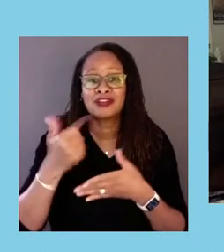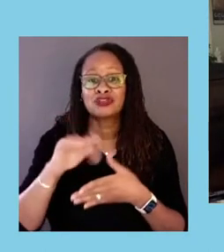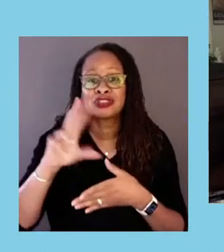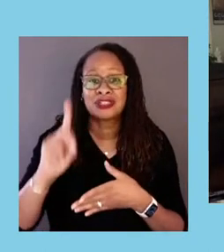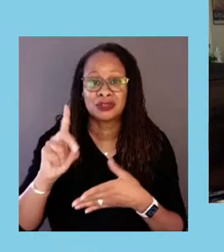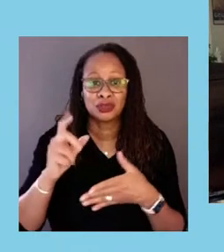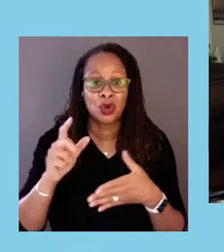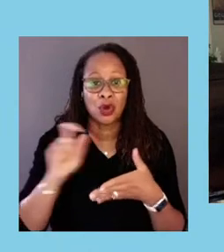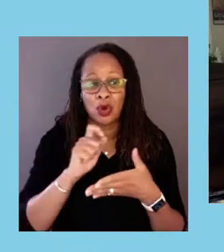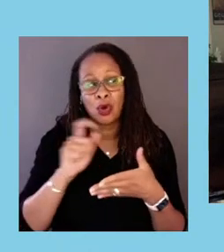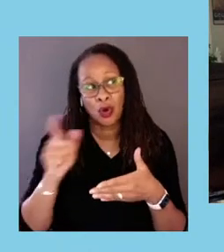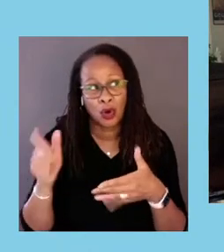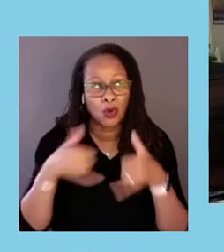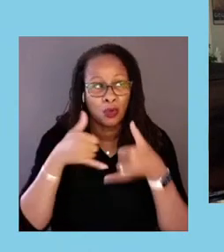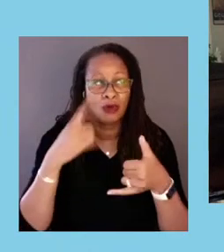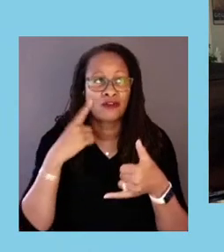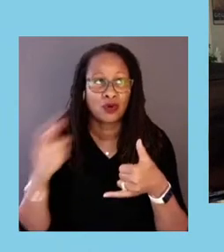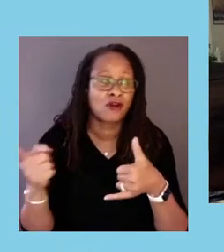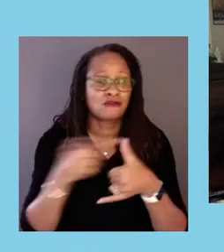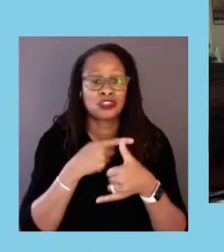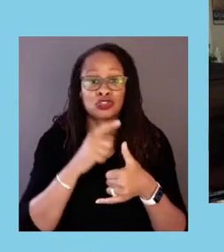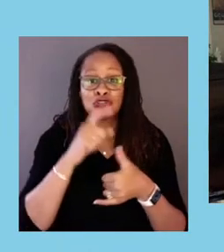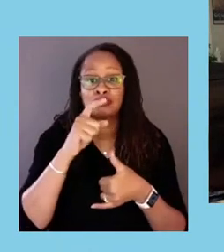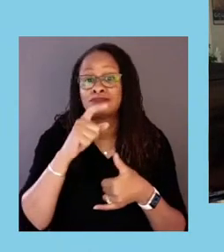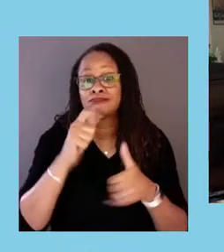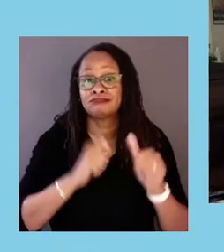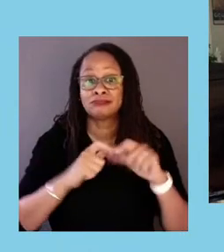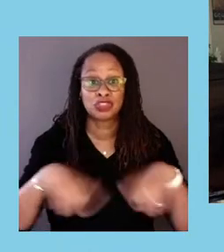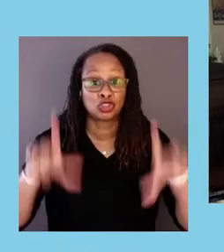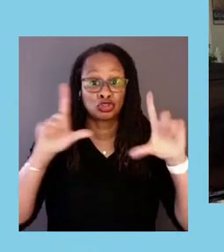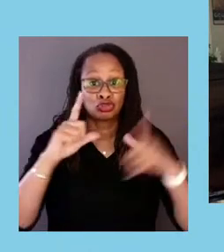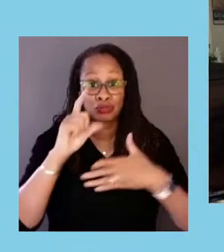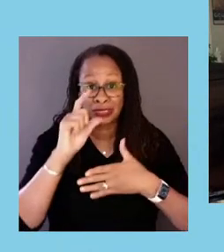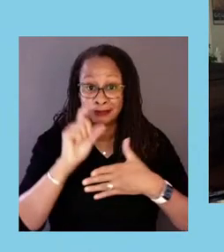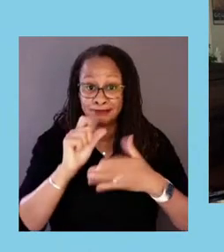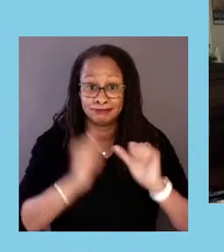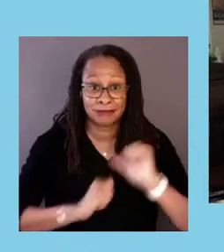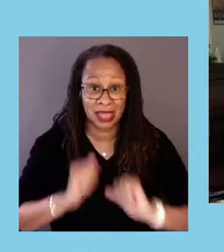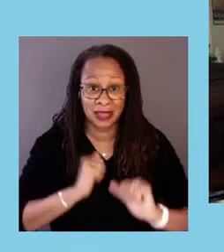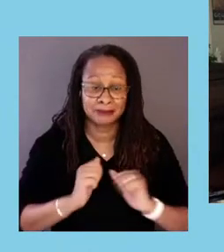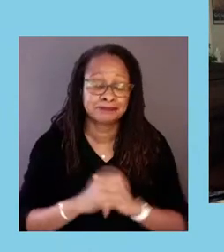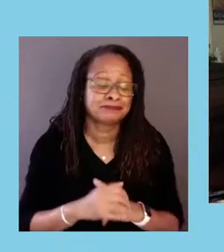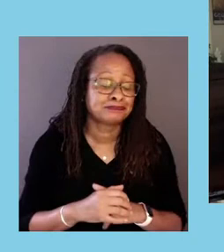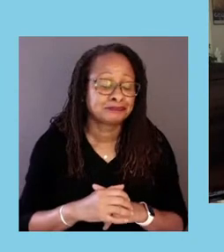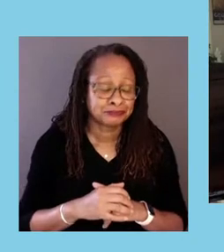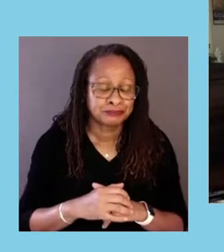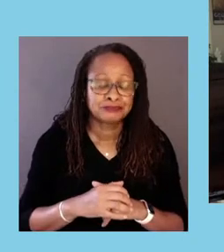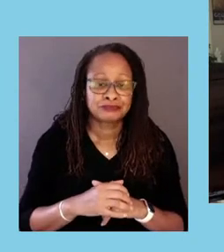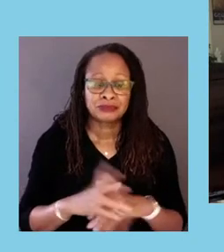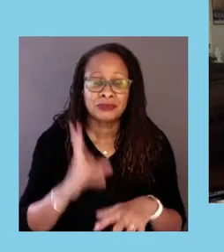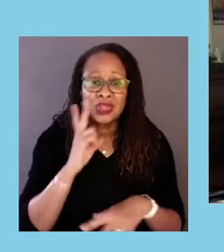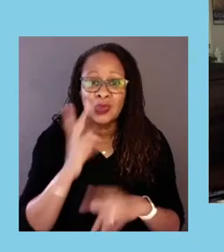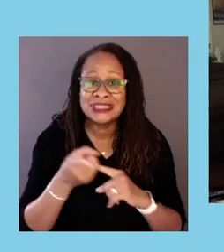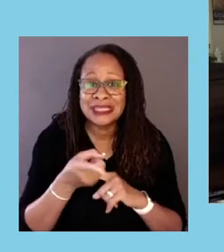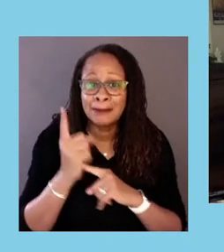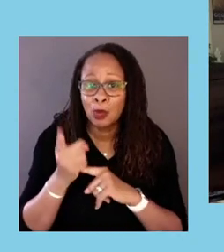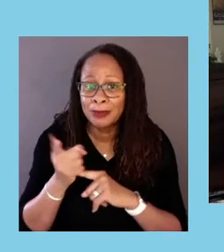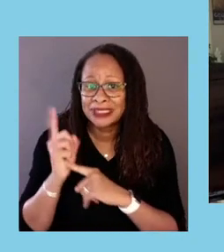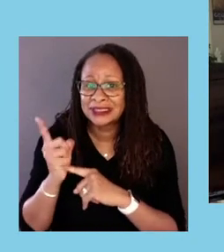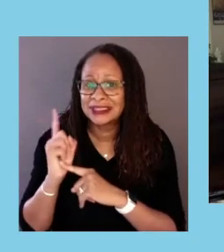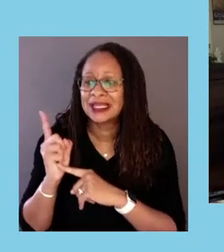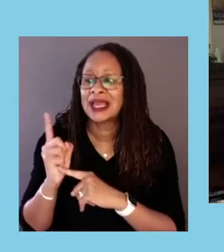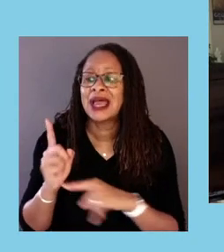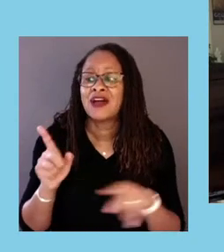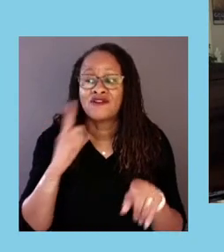like moments of the acceptance of documentaries as part of the film conversation. And